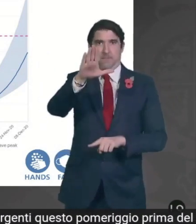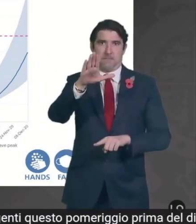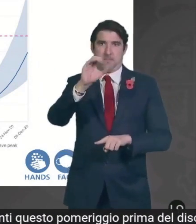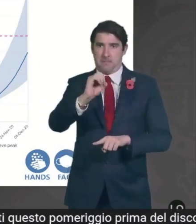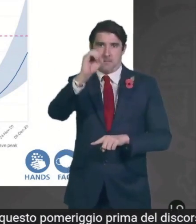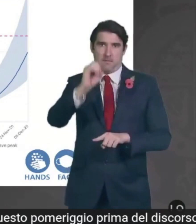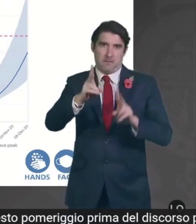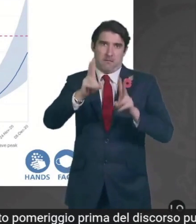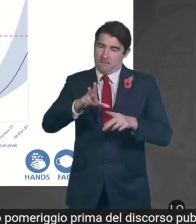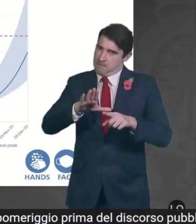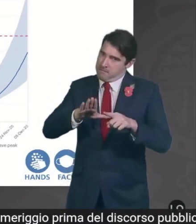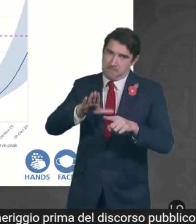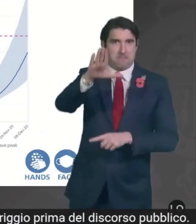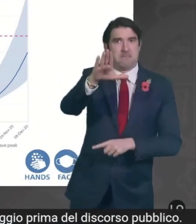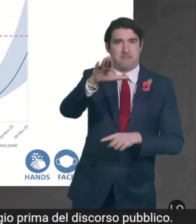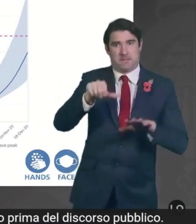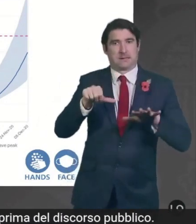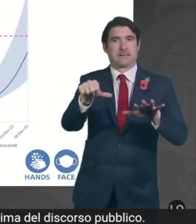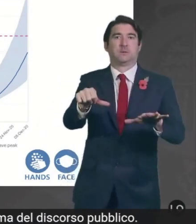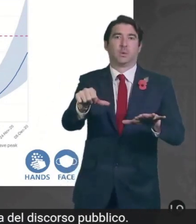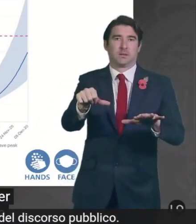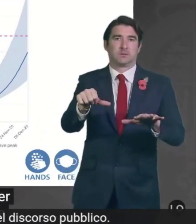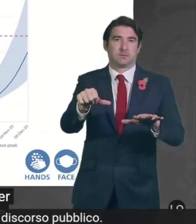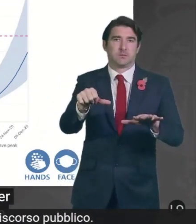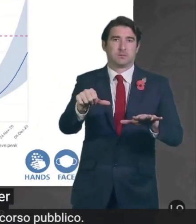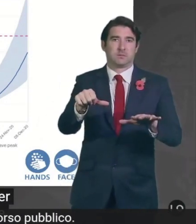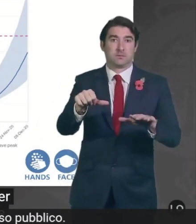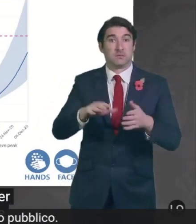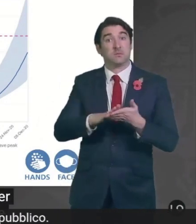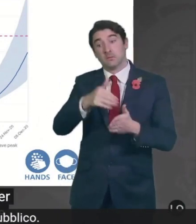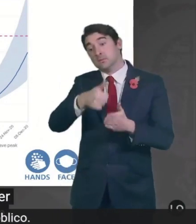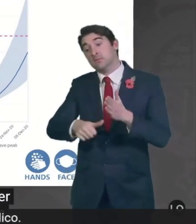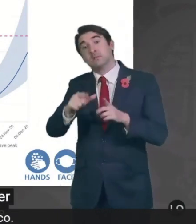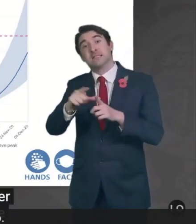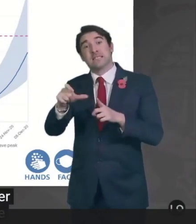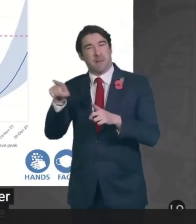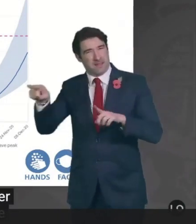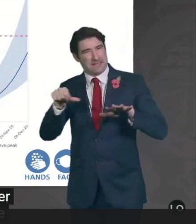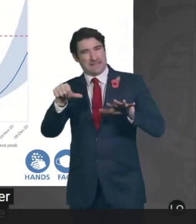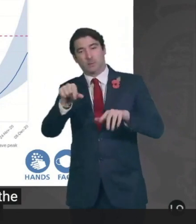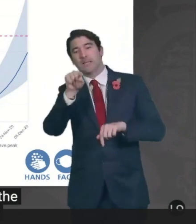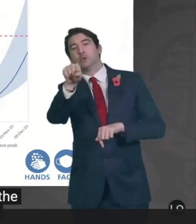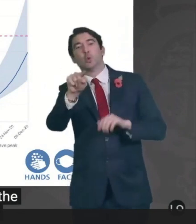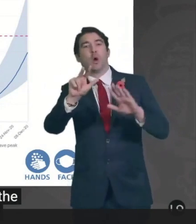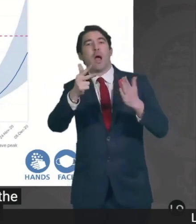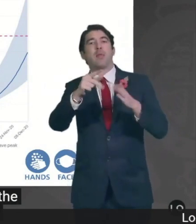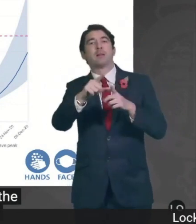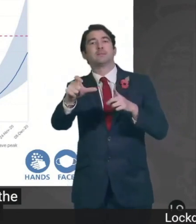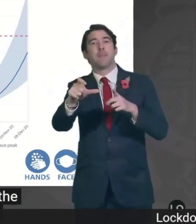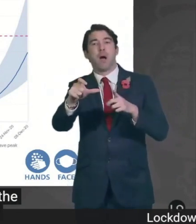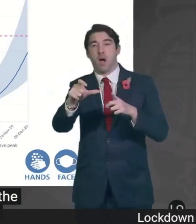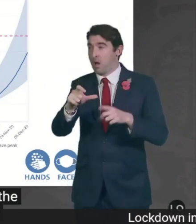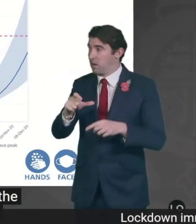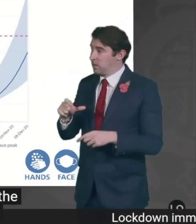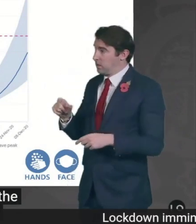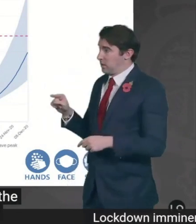the beginning of December, the 8th of December, this is very close to the first wave peak, if nothing is done. Now,